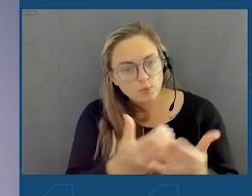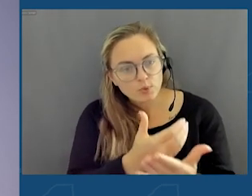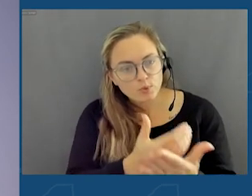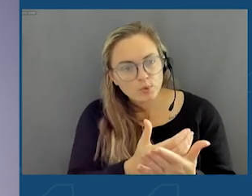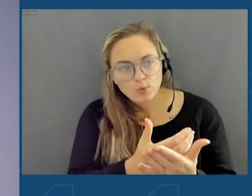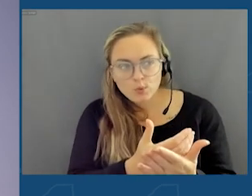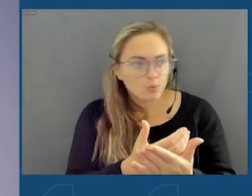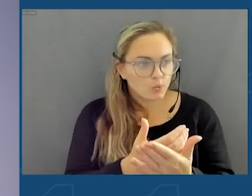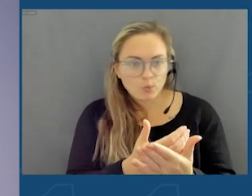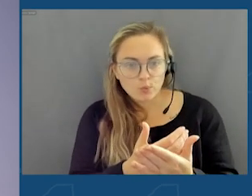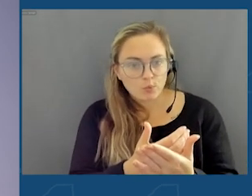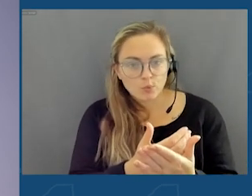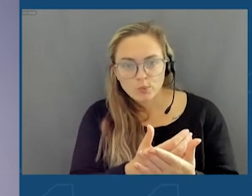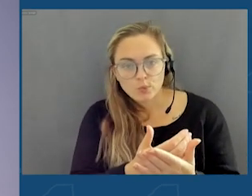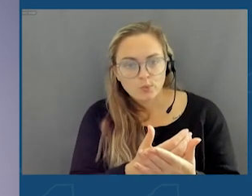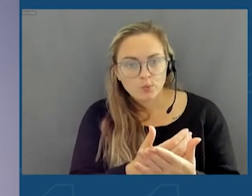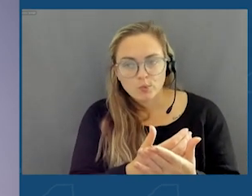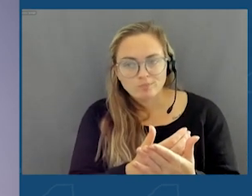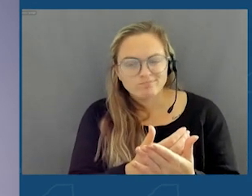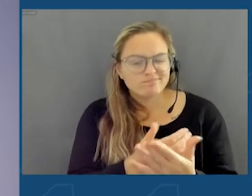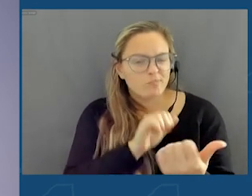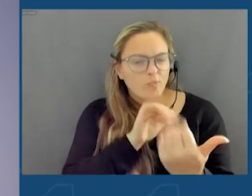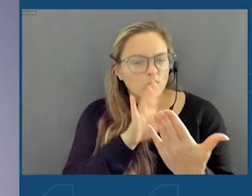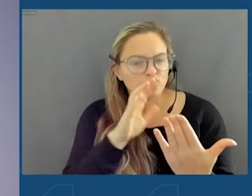heat our buildings.